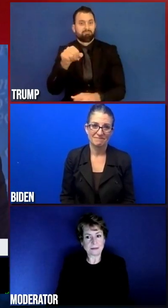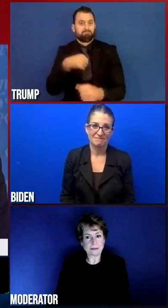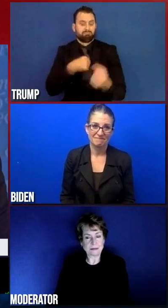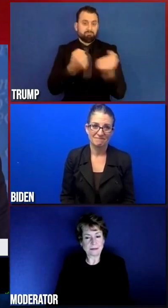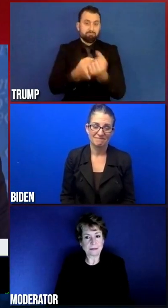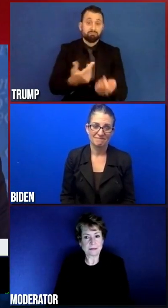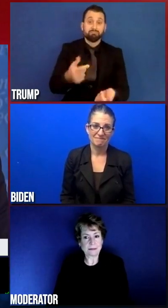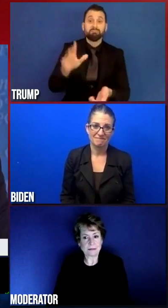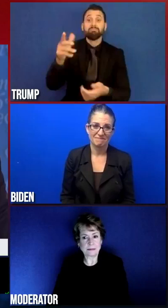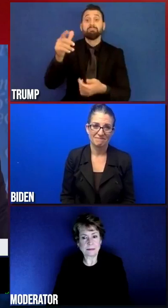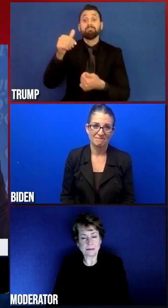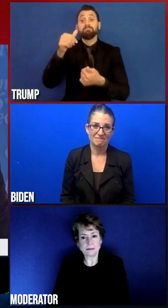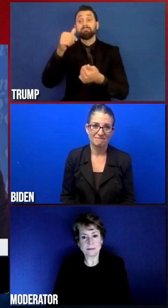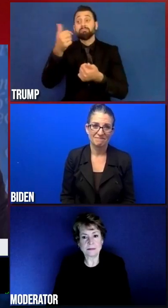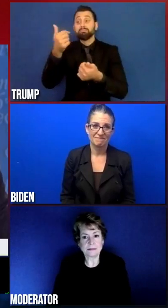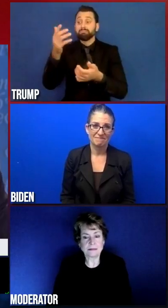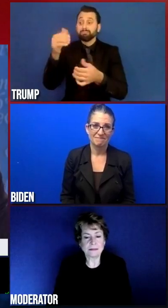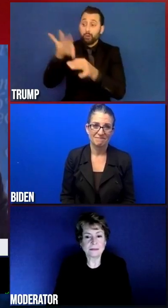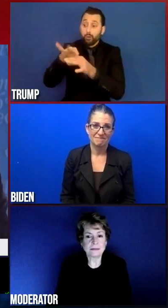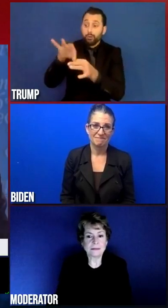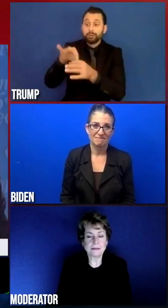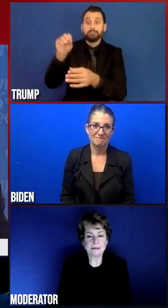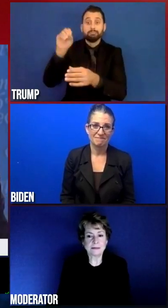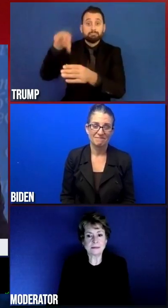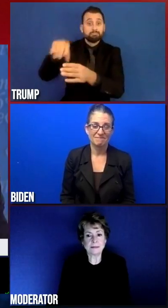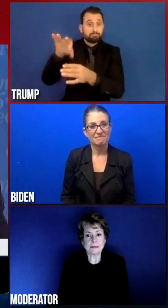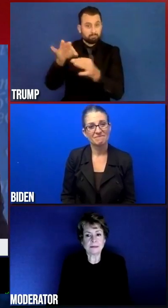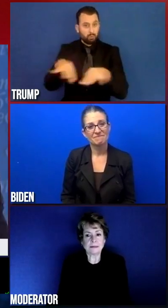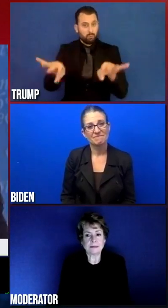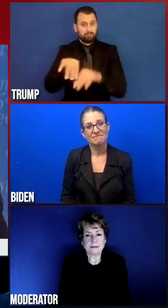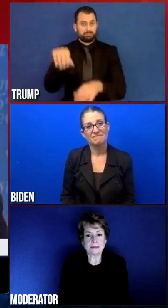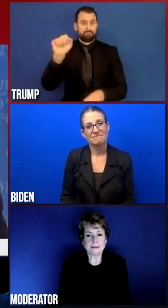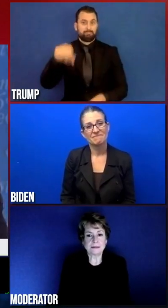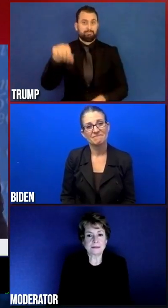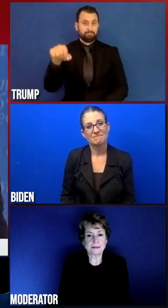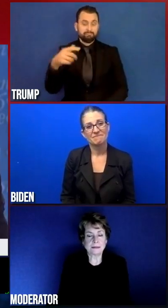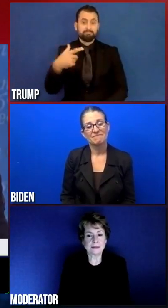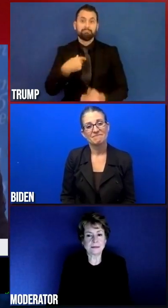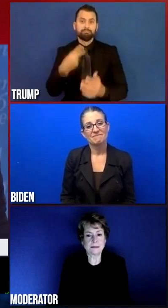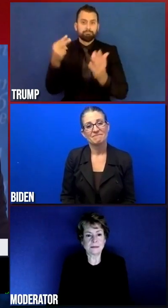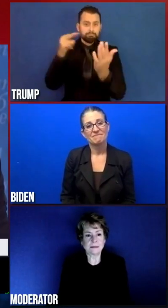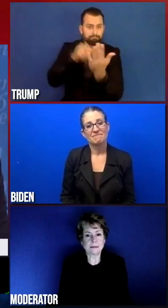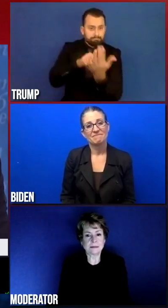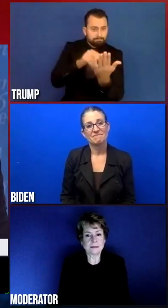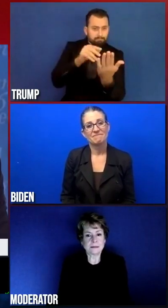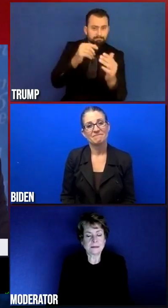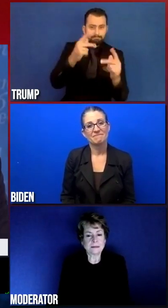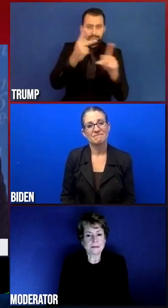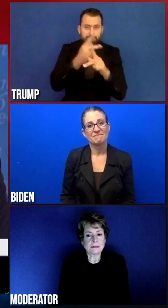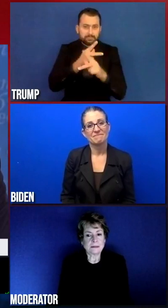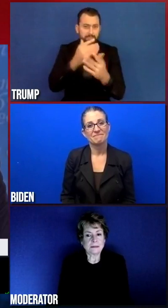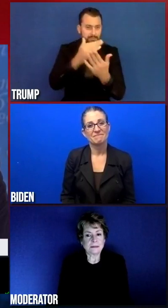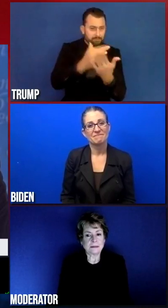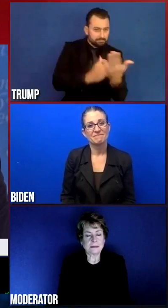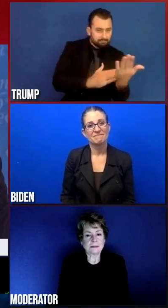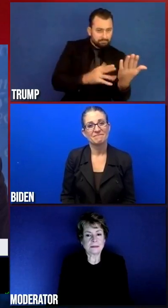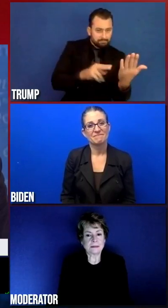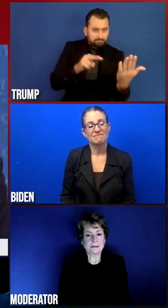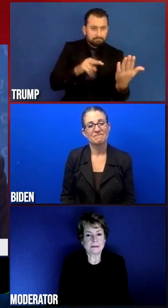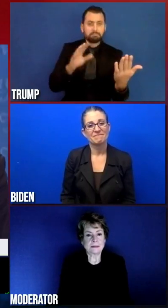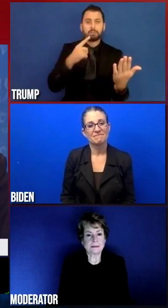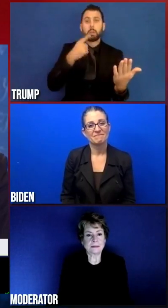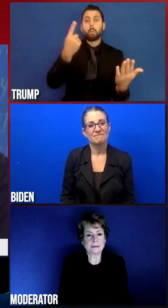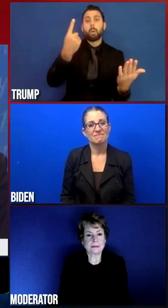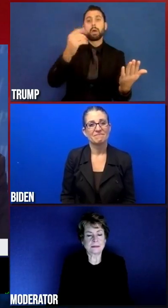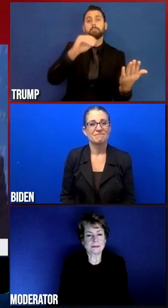incredible. I read today, where at least 1% of the ballots for 2016 were invalidated.